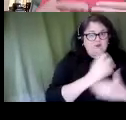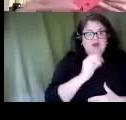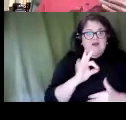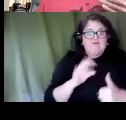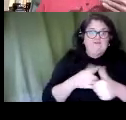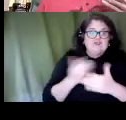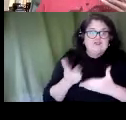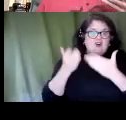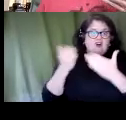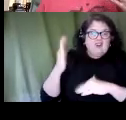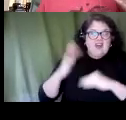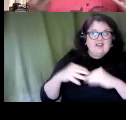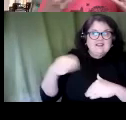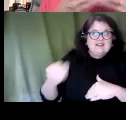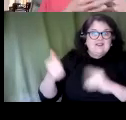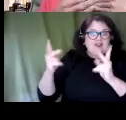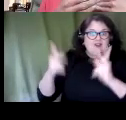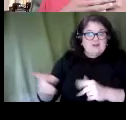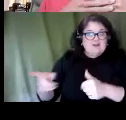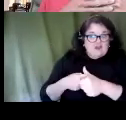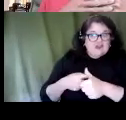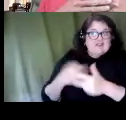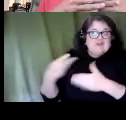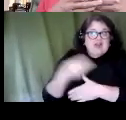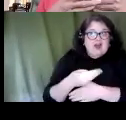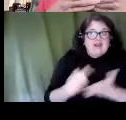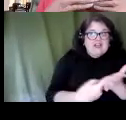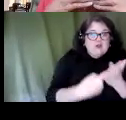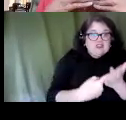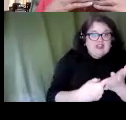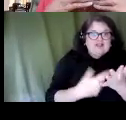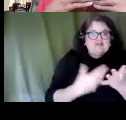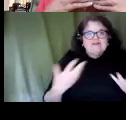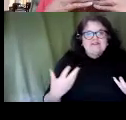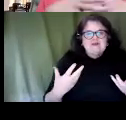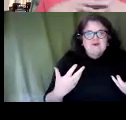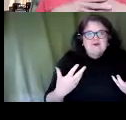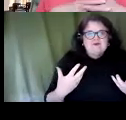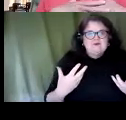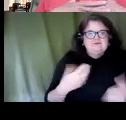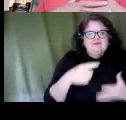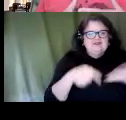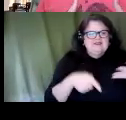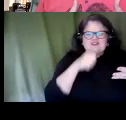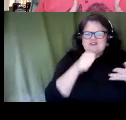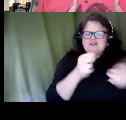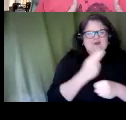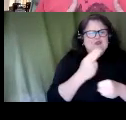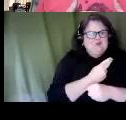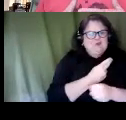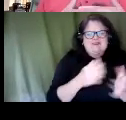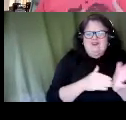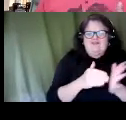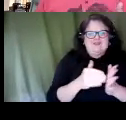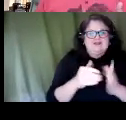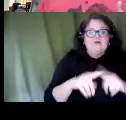least gives another party the ability to be the first to come and negotiate. And so these are not used a whole lot,